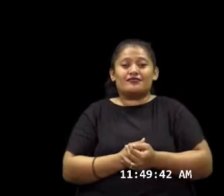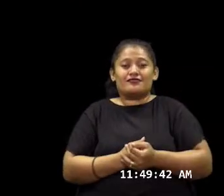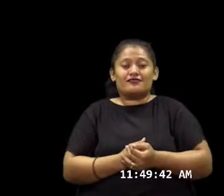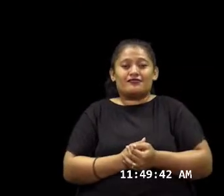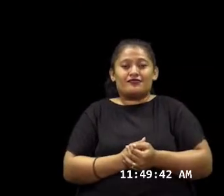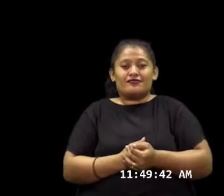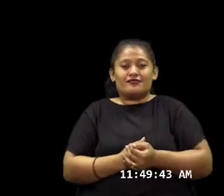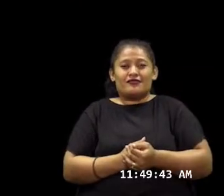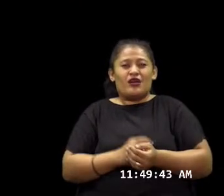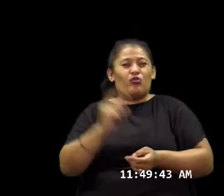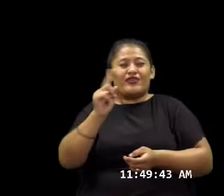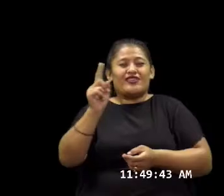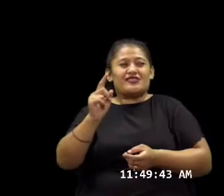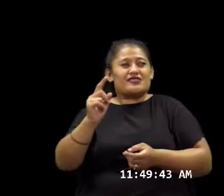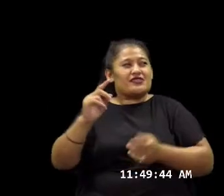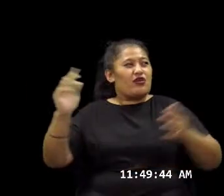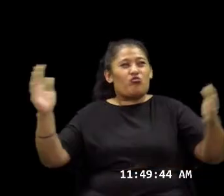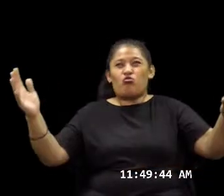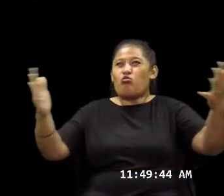What does the weather look like?